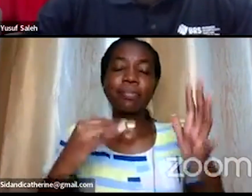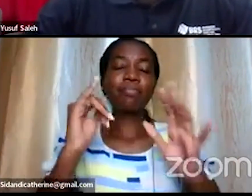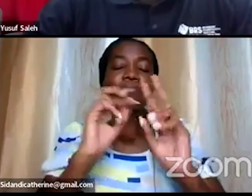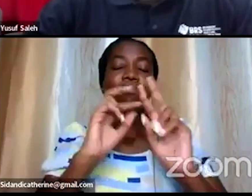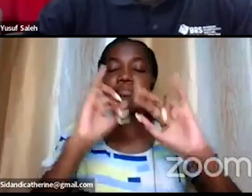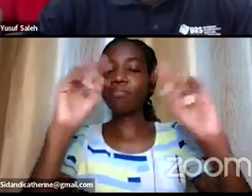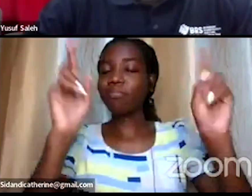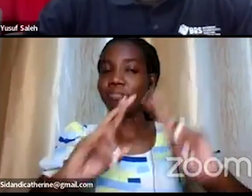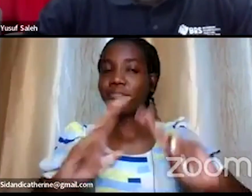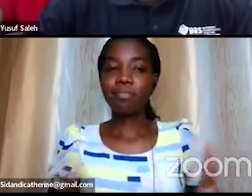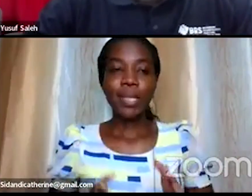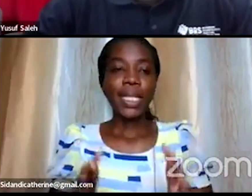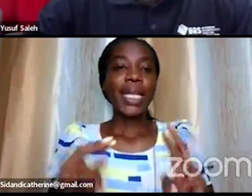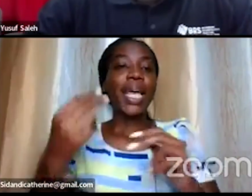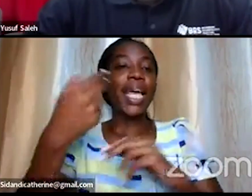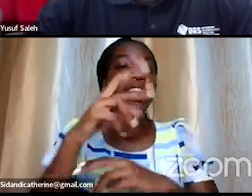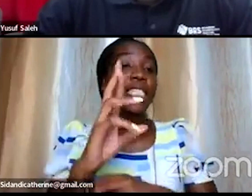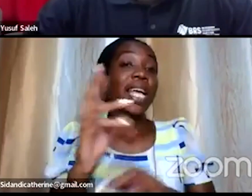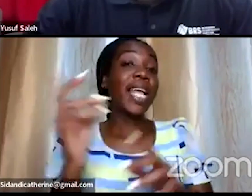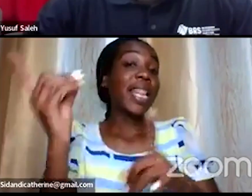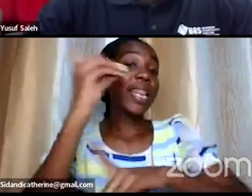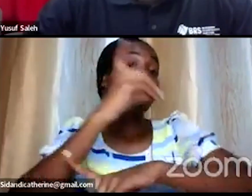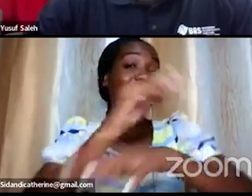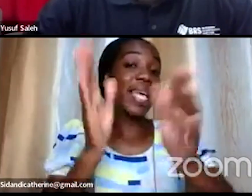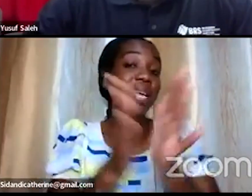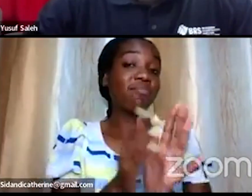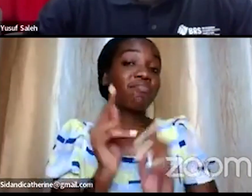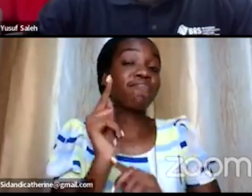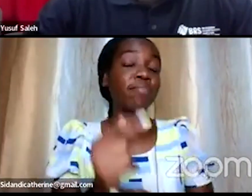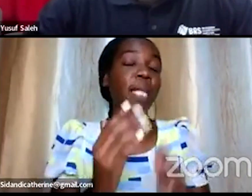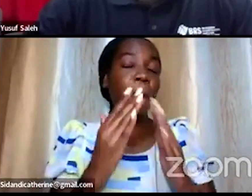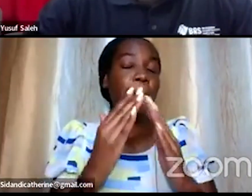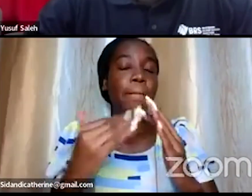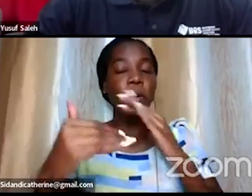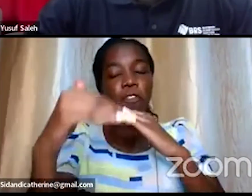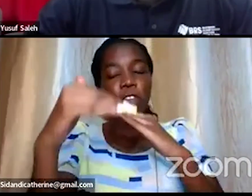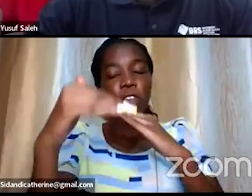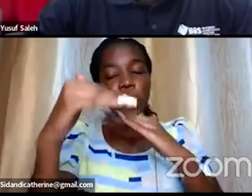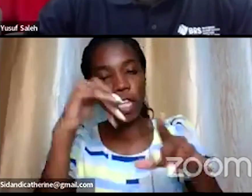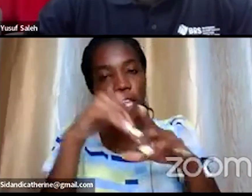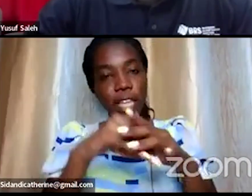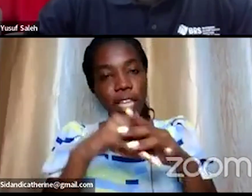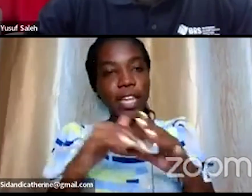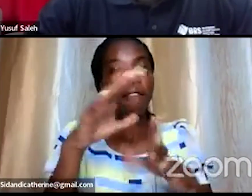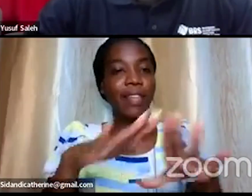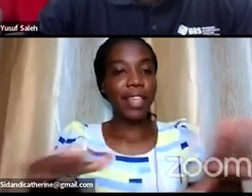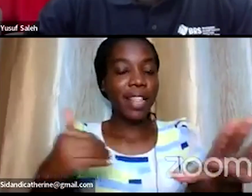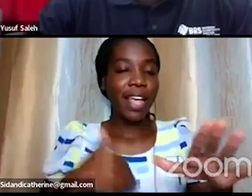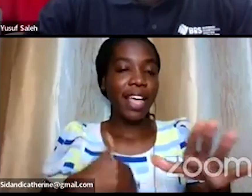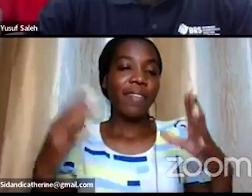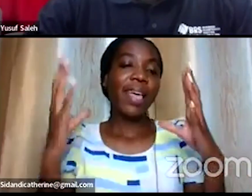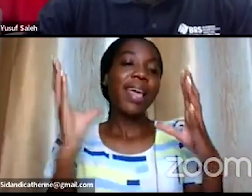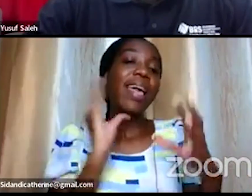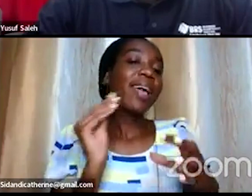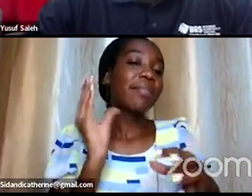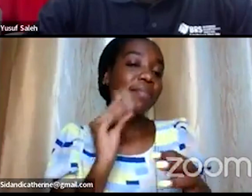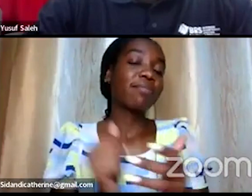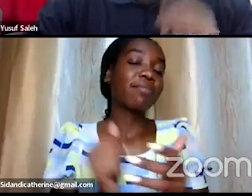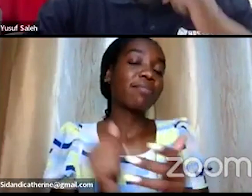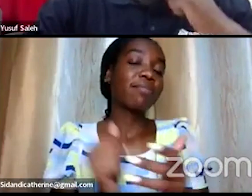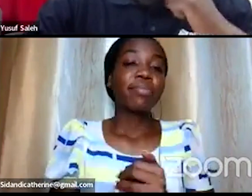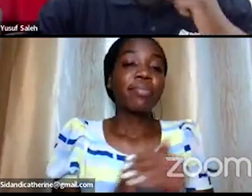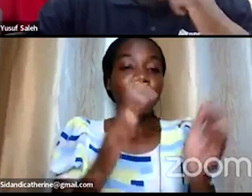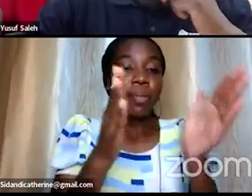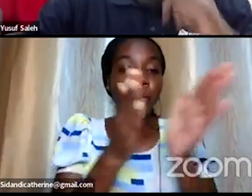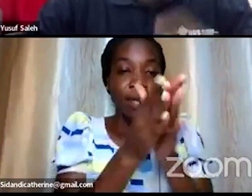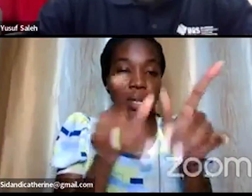and with us are professionals in the field, and more so we have experts, let me call them that. And also we have